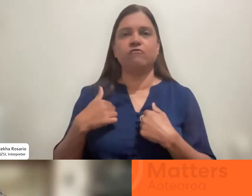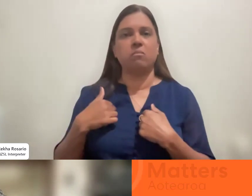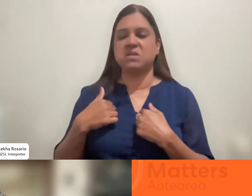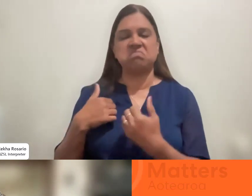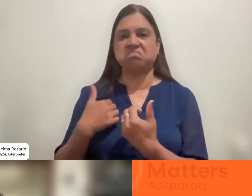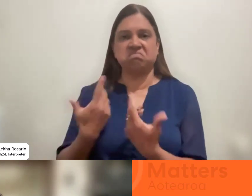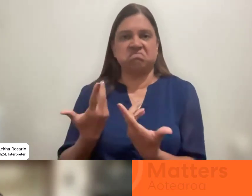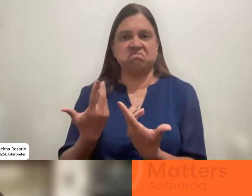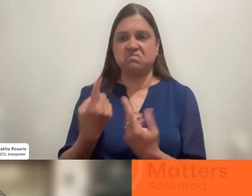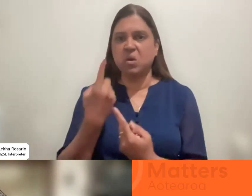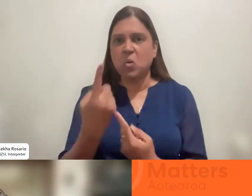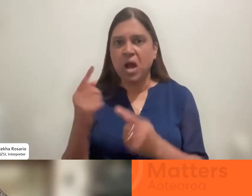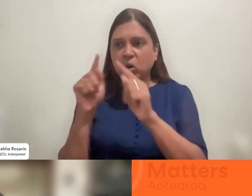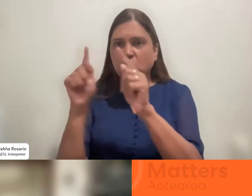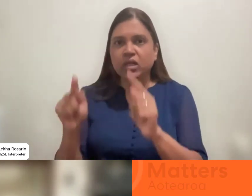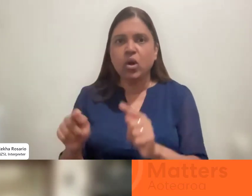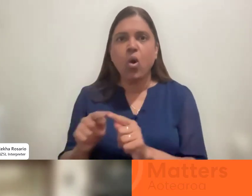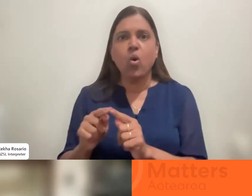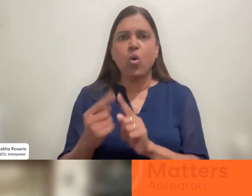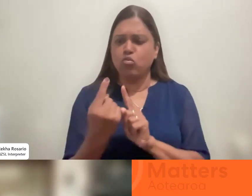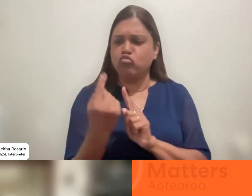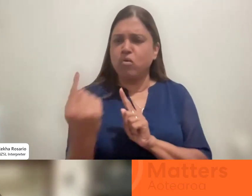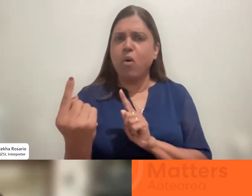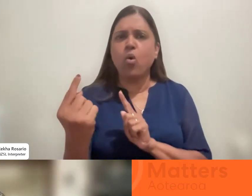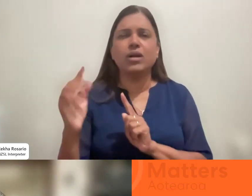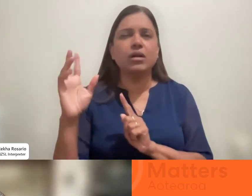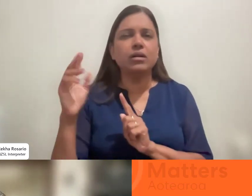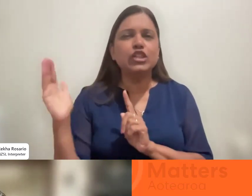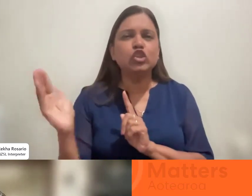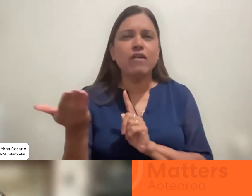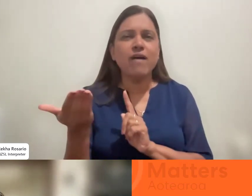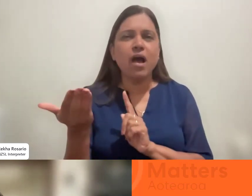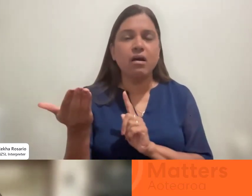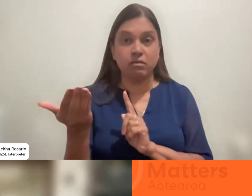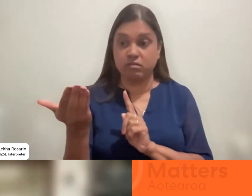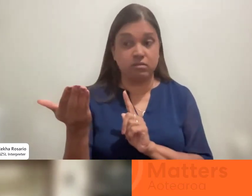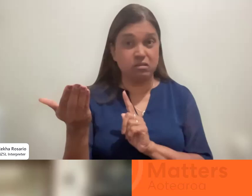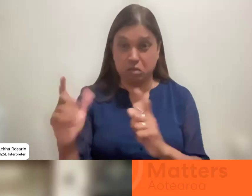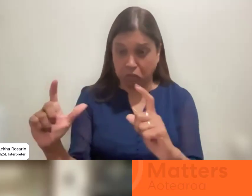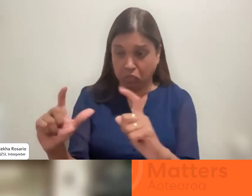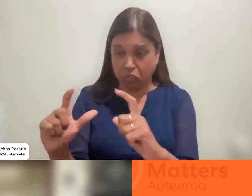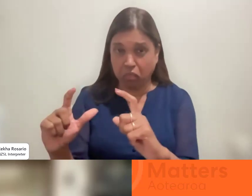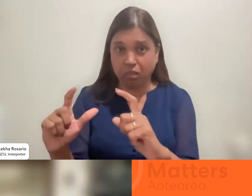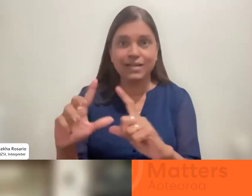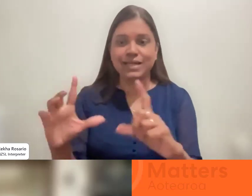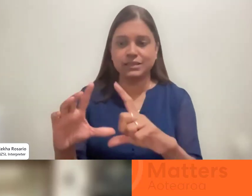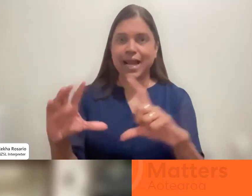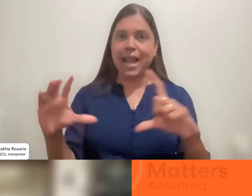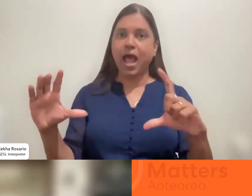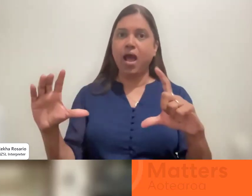window on a remote server that doesn't enlarge or doesn't work with any other sort of